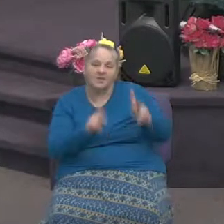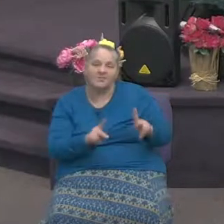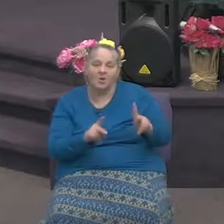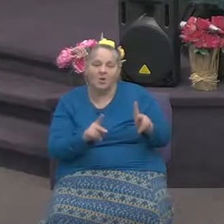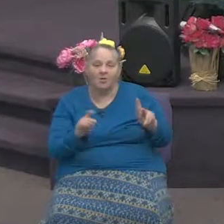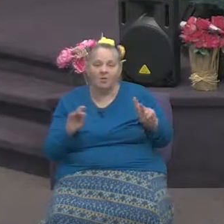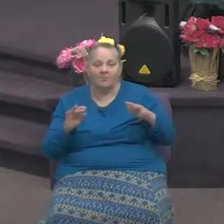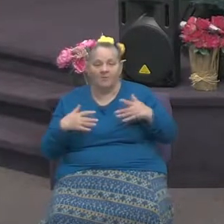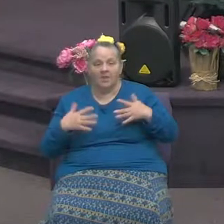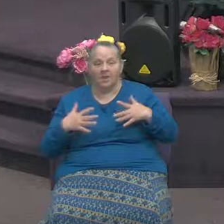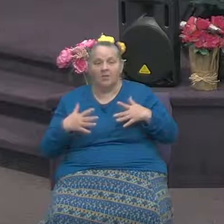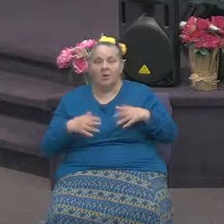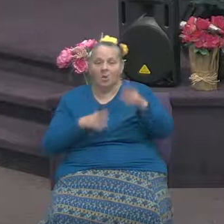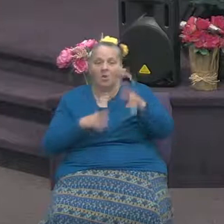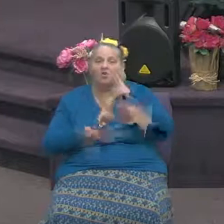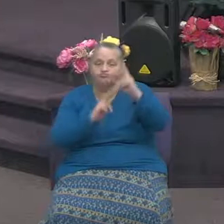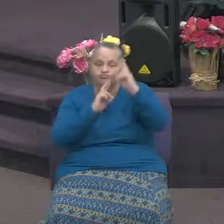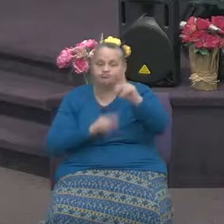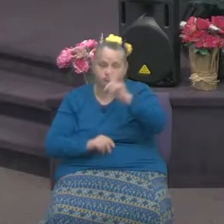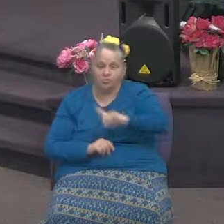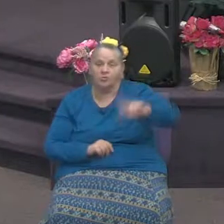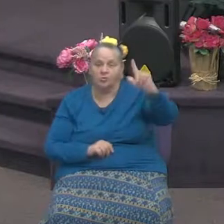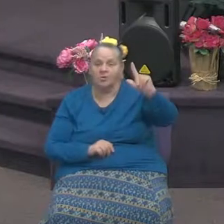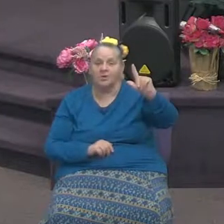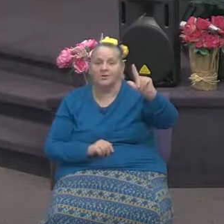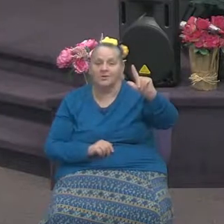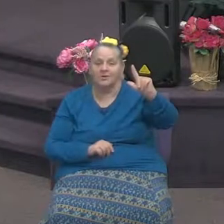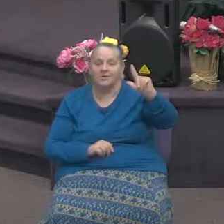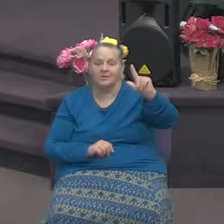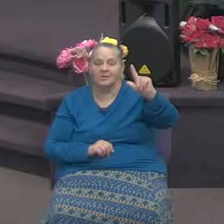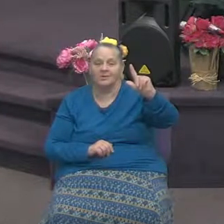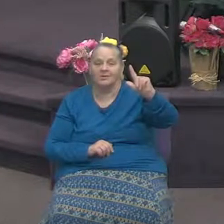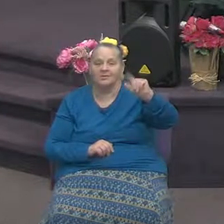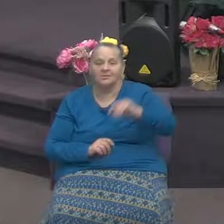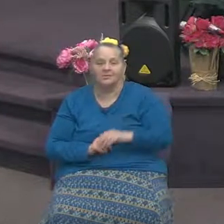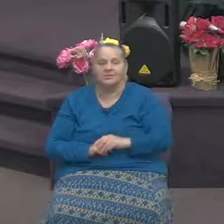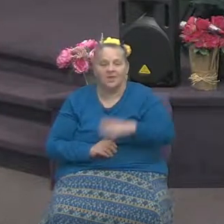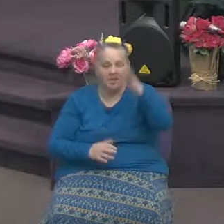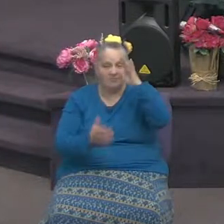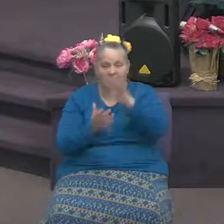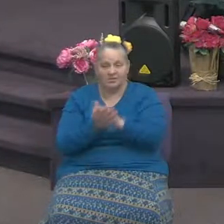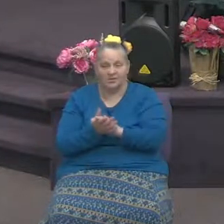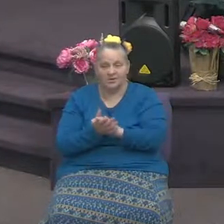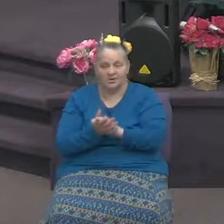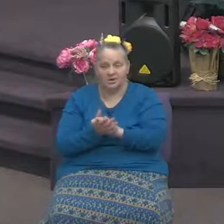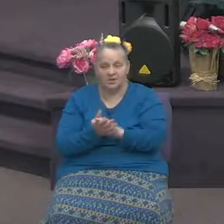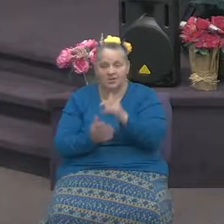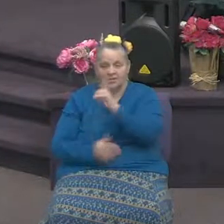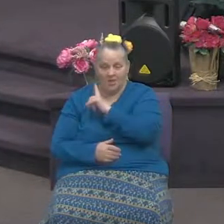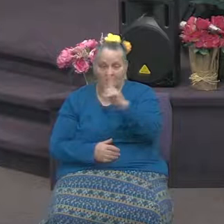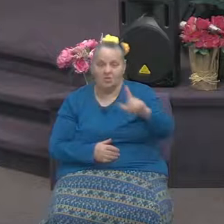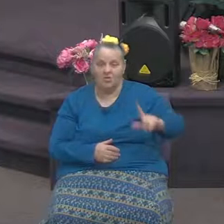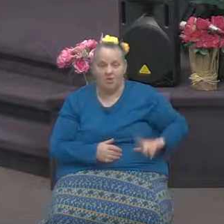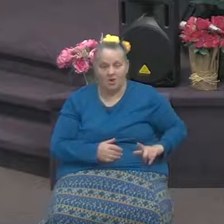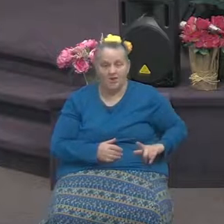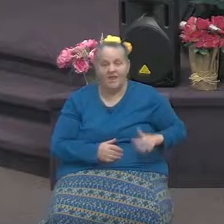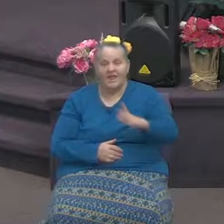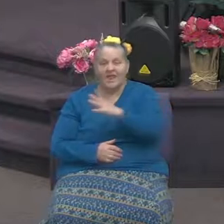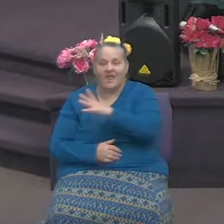people feared the Lord and believed the